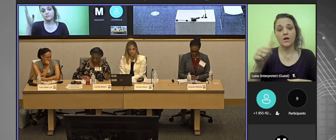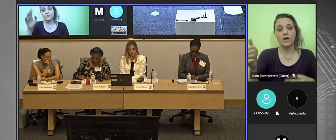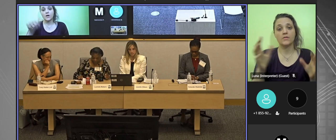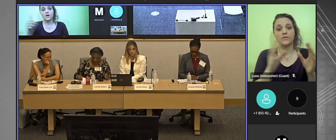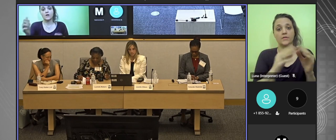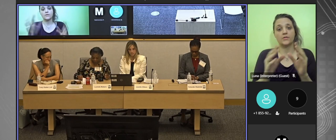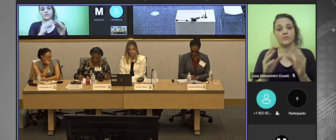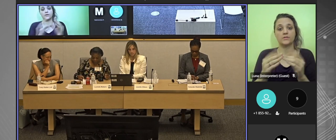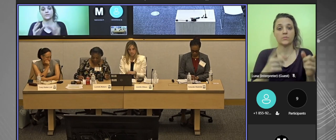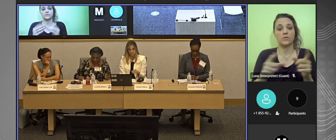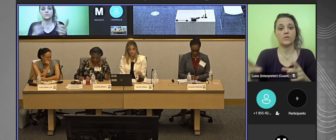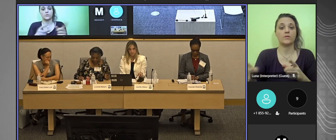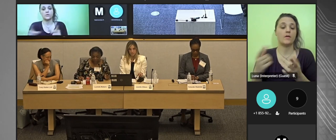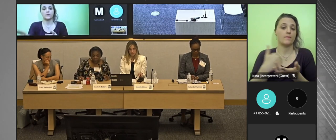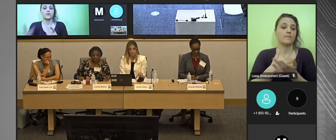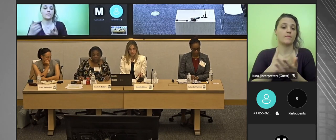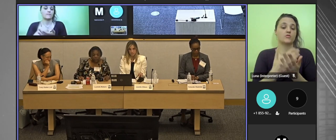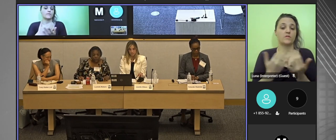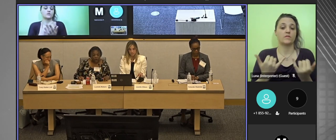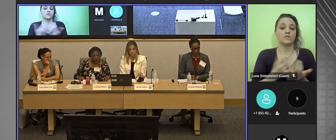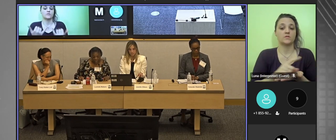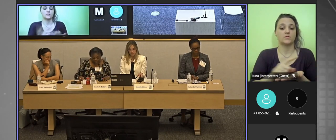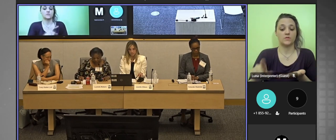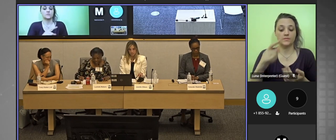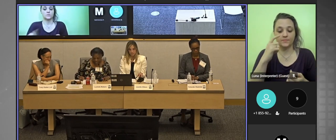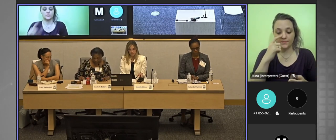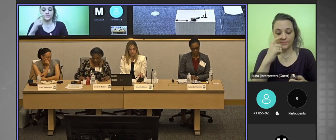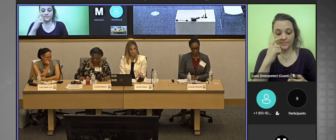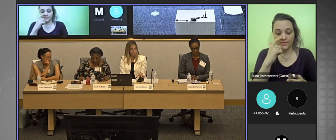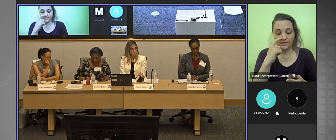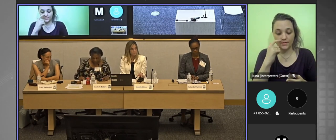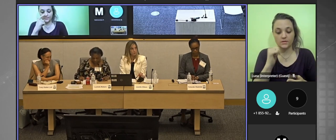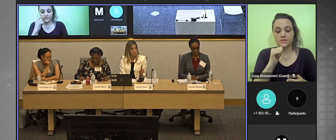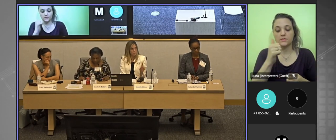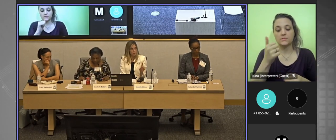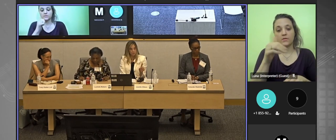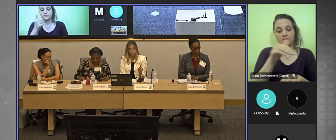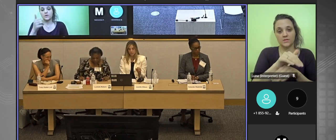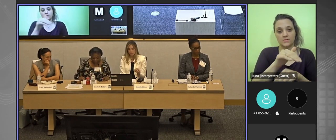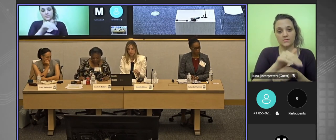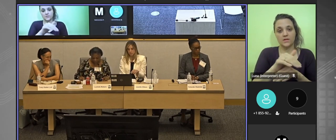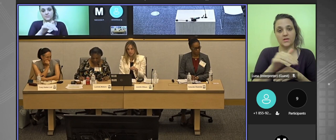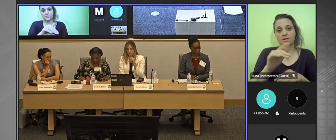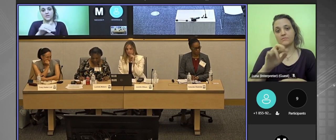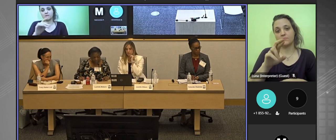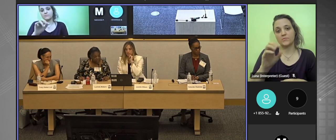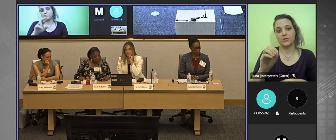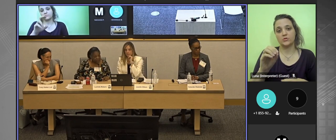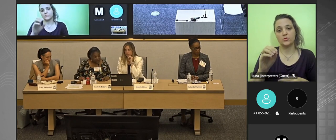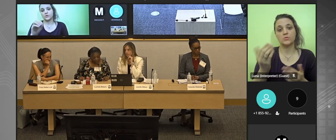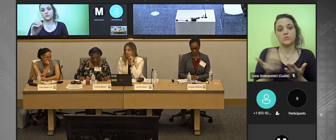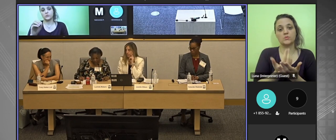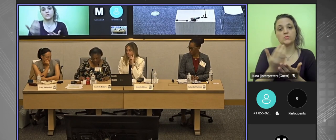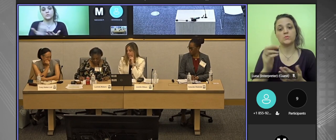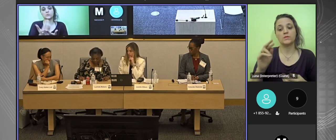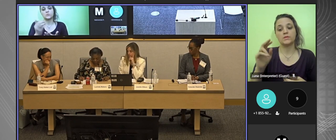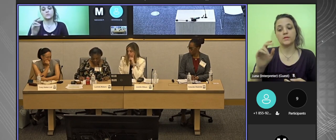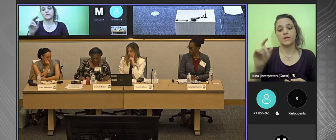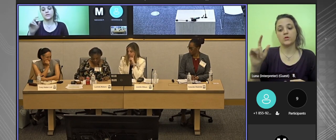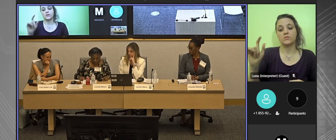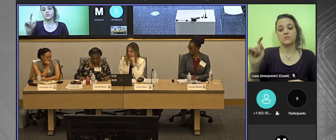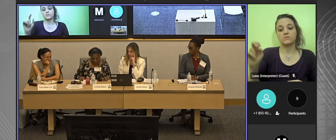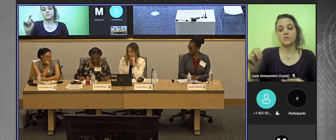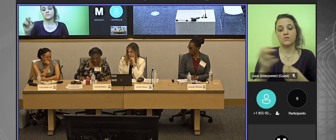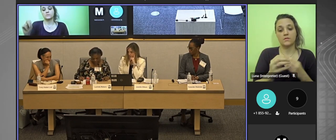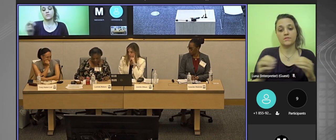to speak at other hearings we're holding on the budget this week. Tomorrow evening at Metro's New